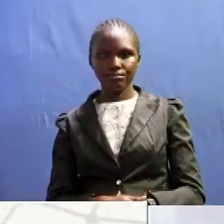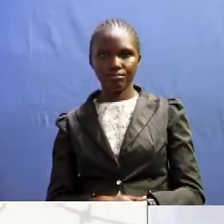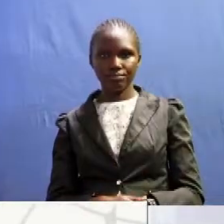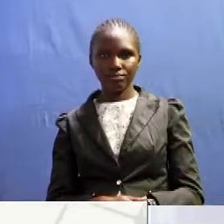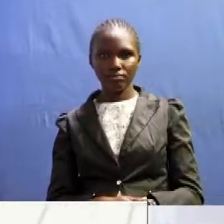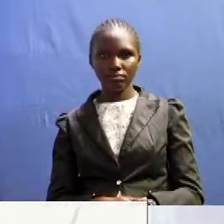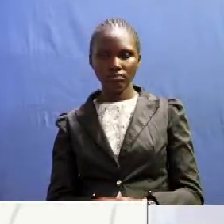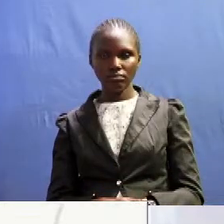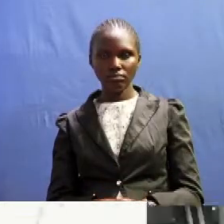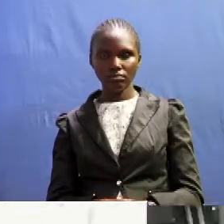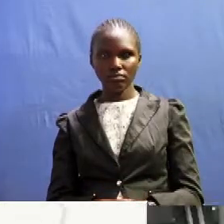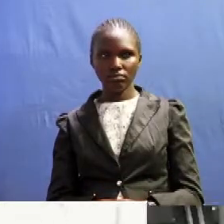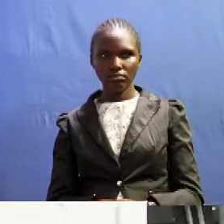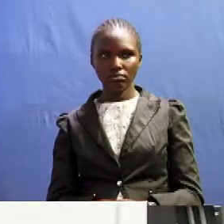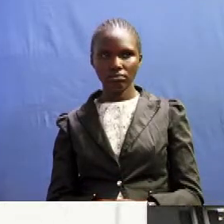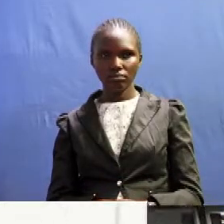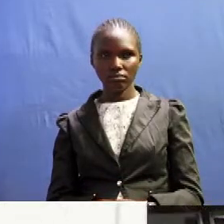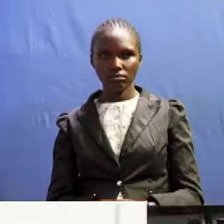has more.